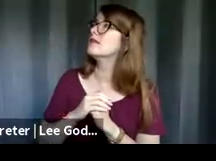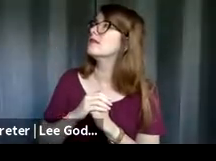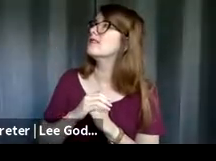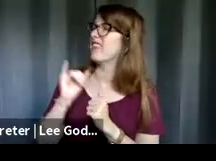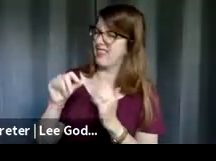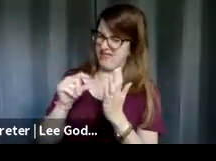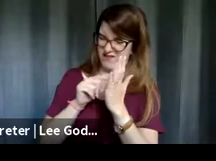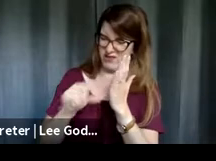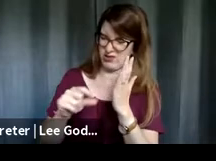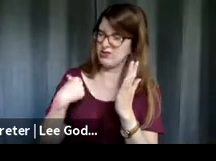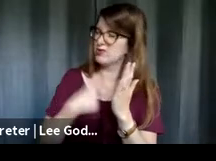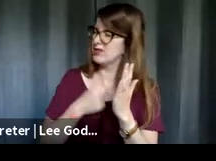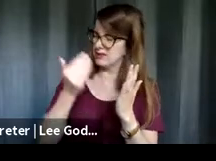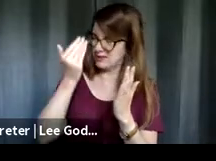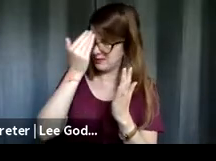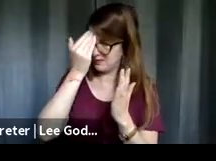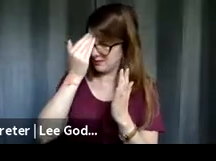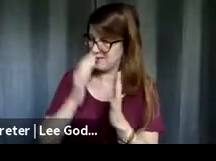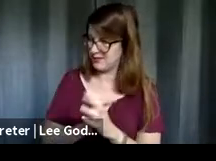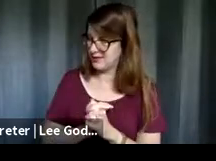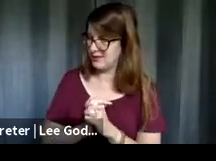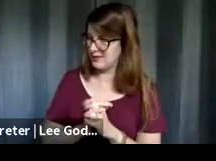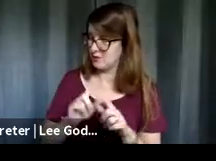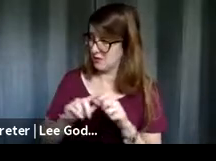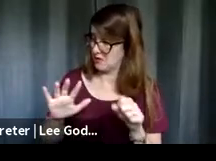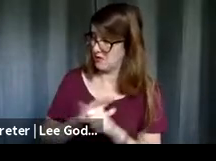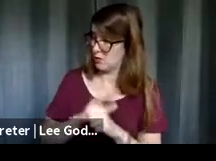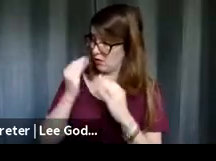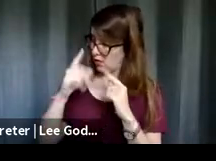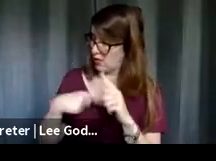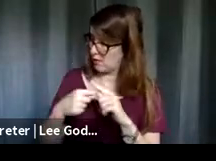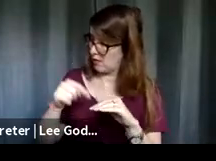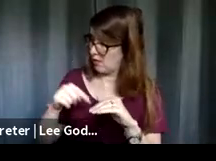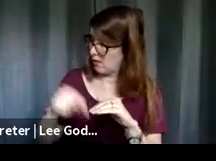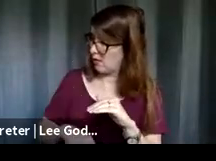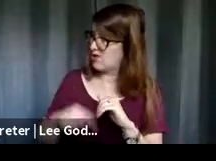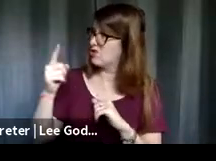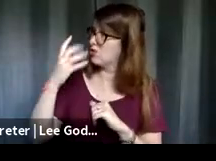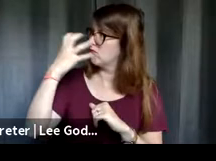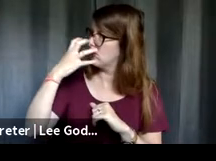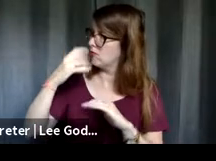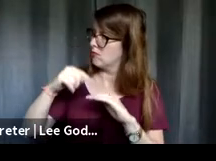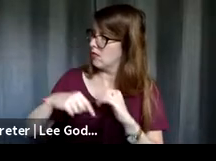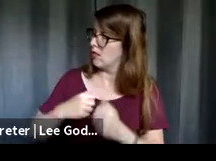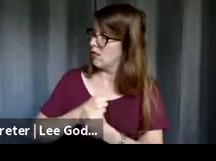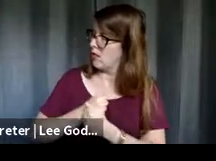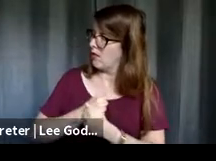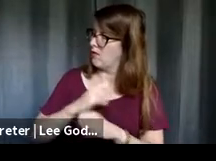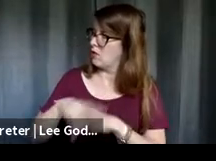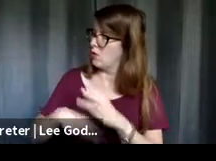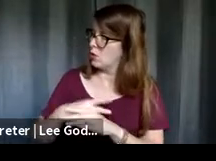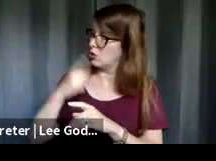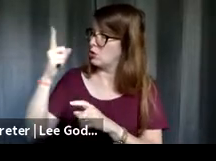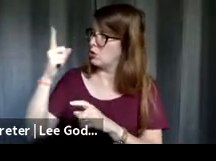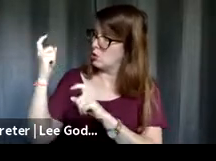that verse we all know, we don't really think about it much. You so loved the world, you gave.